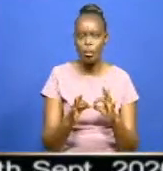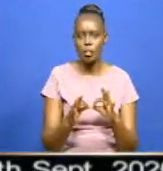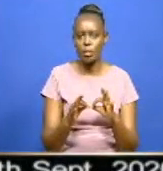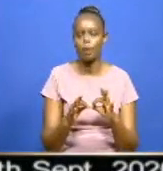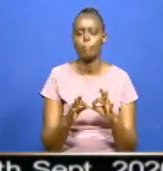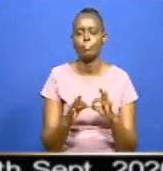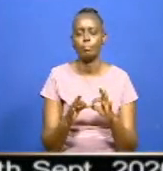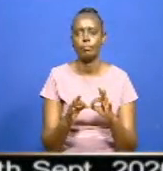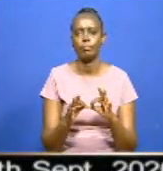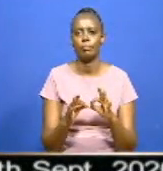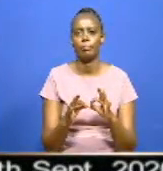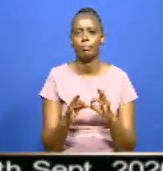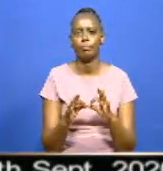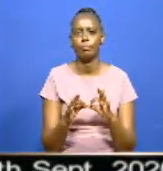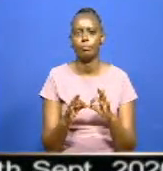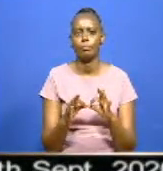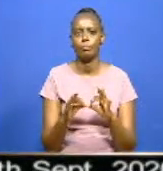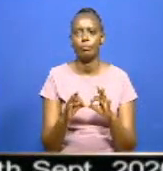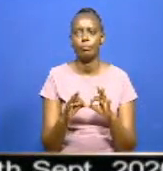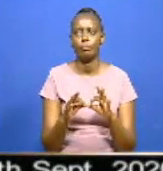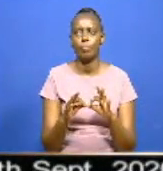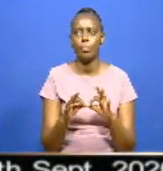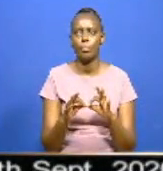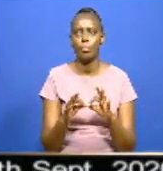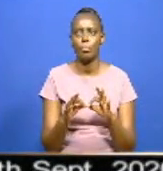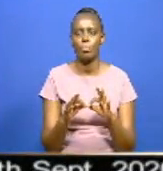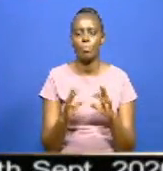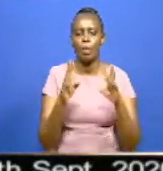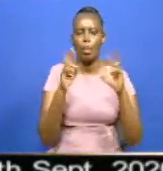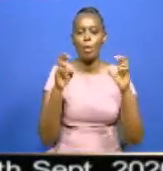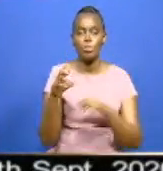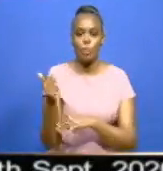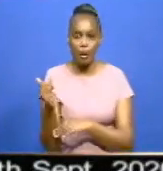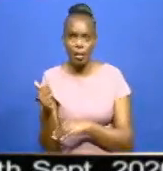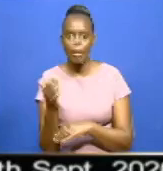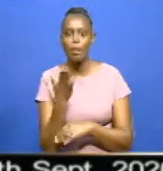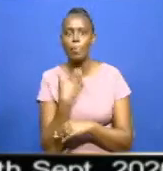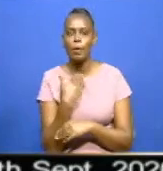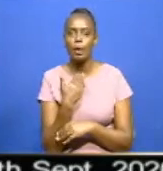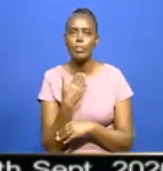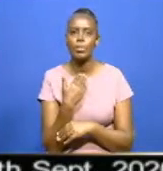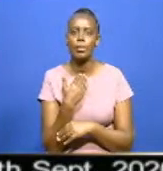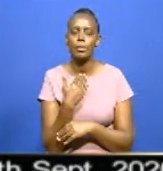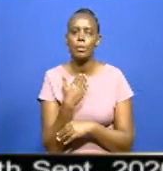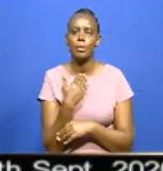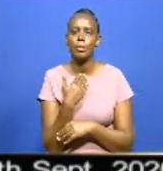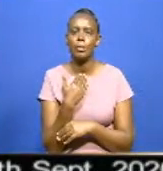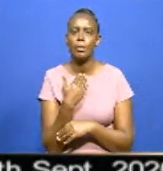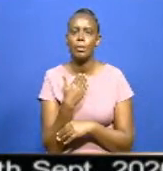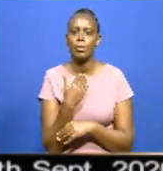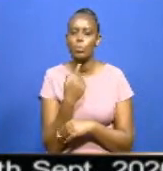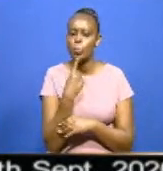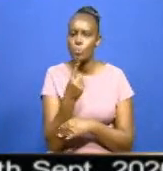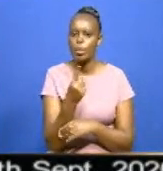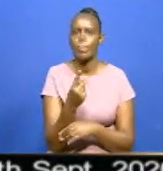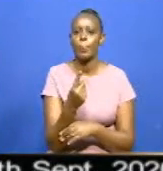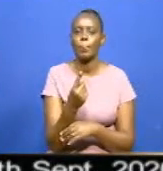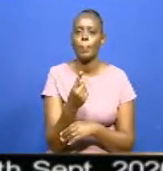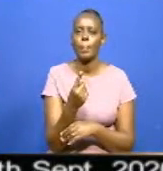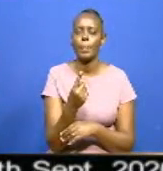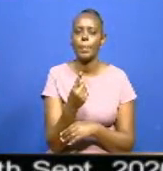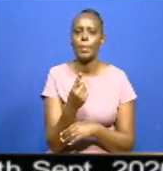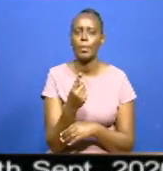standing. The other issue I just wanted to state is